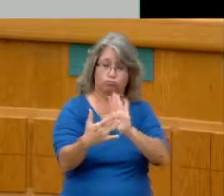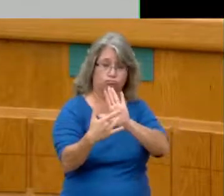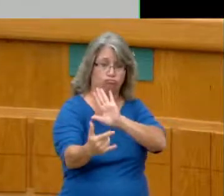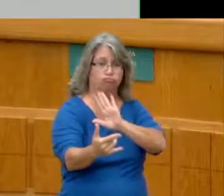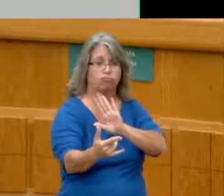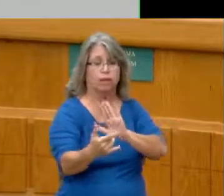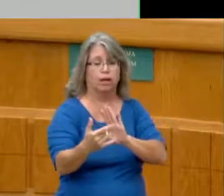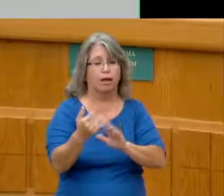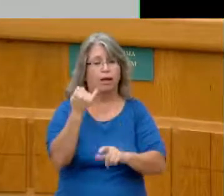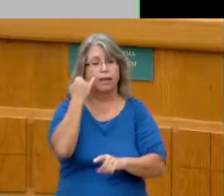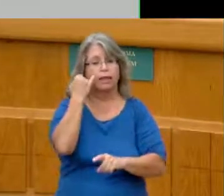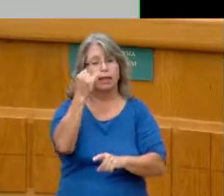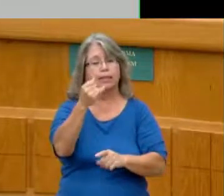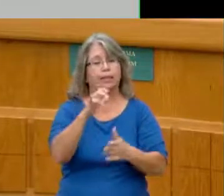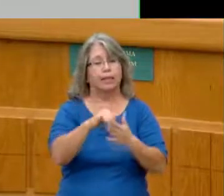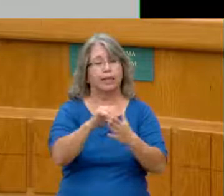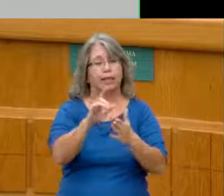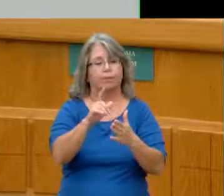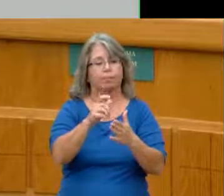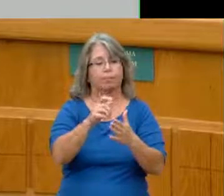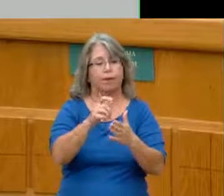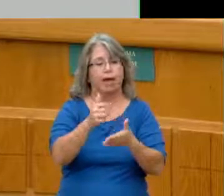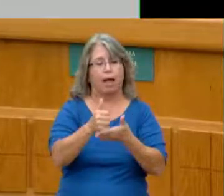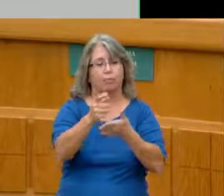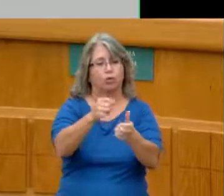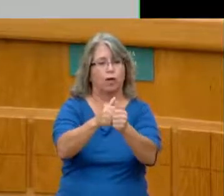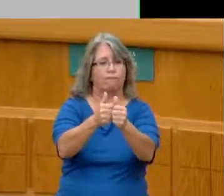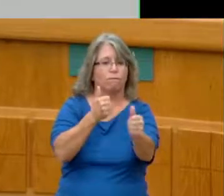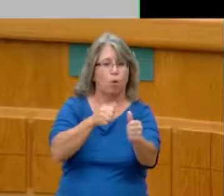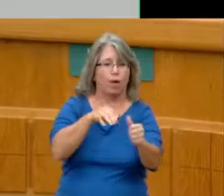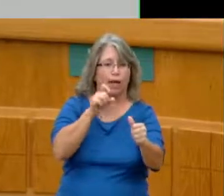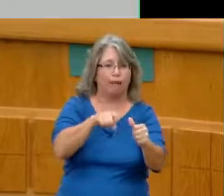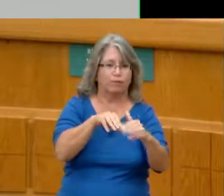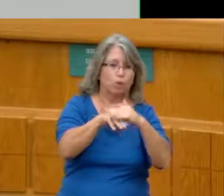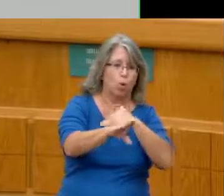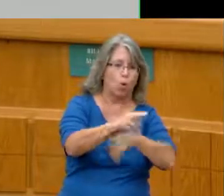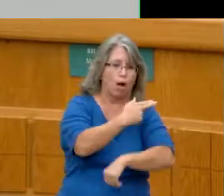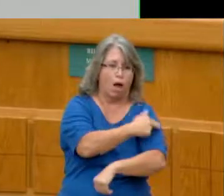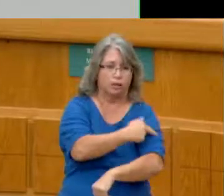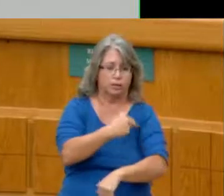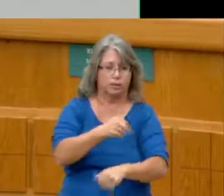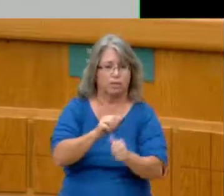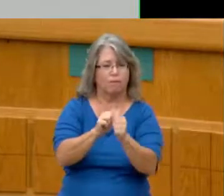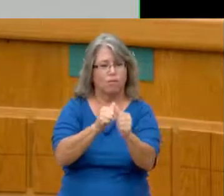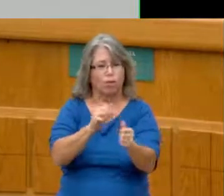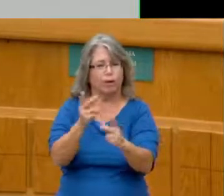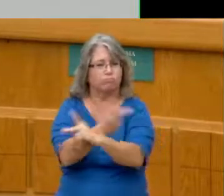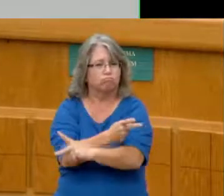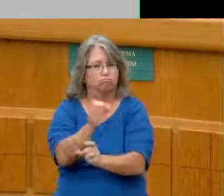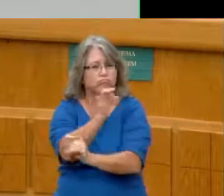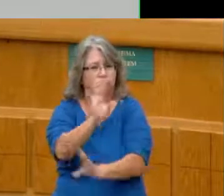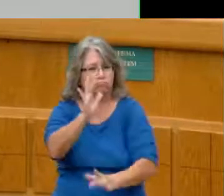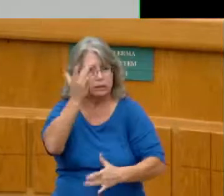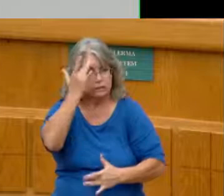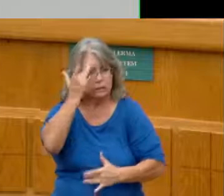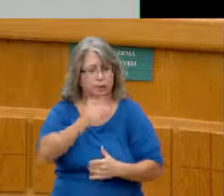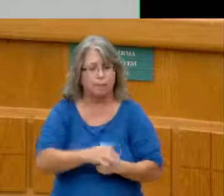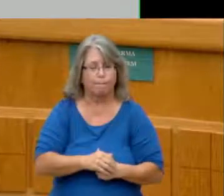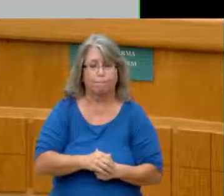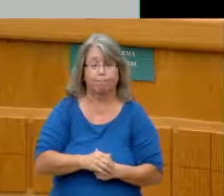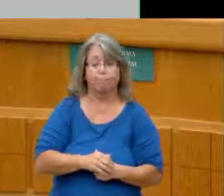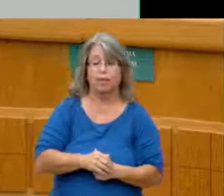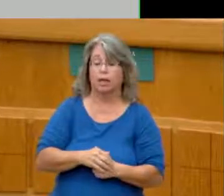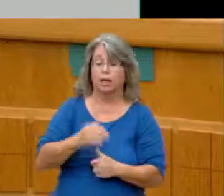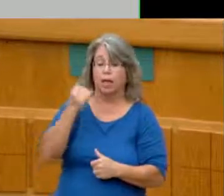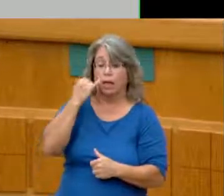of it is it keeps you out of the hospital. It keeps you from getting as sick. And lastly, if you end up testing negative,